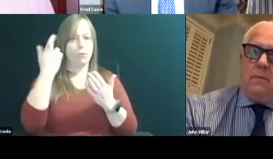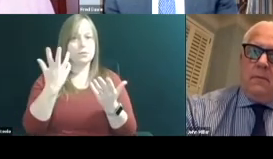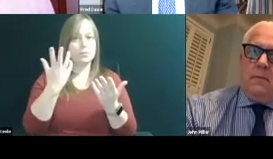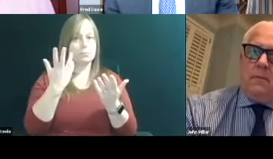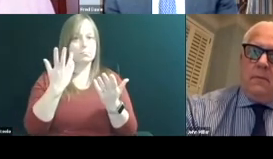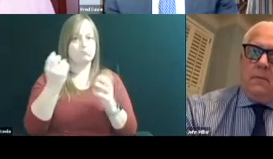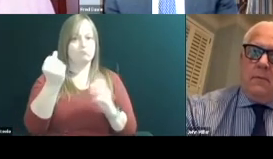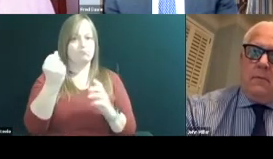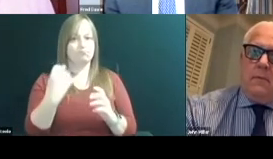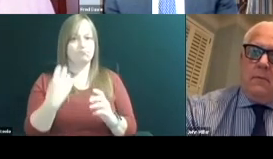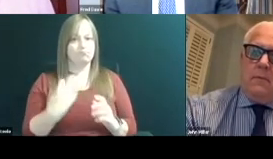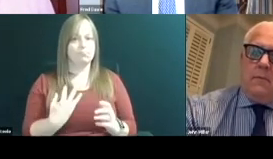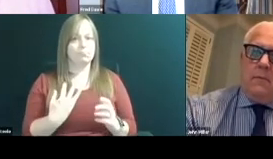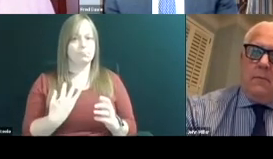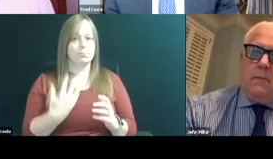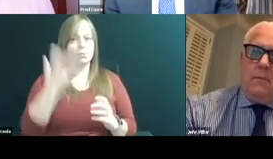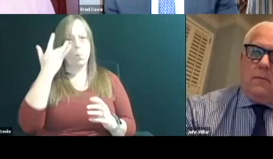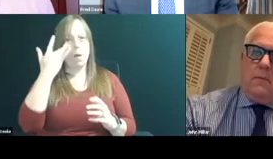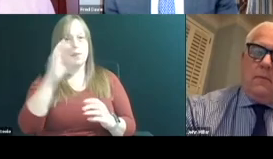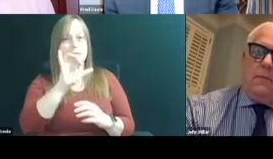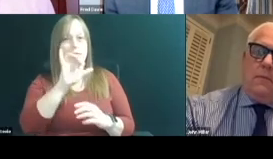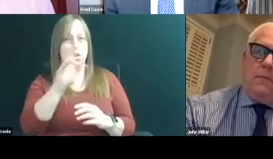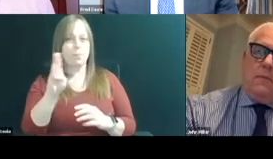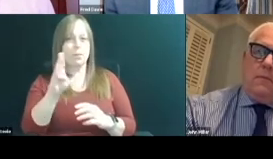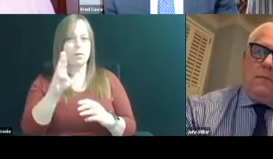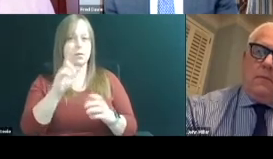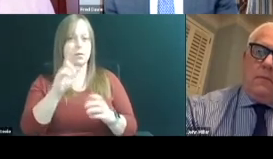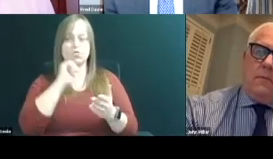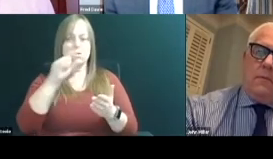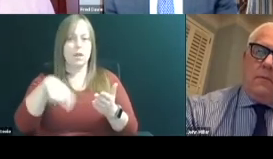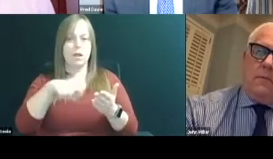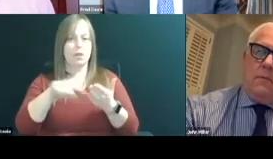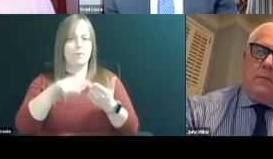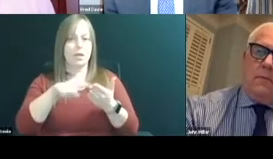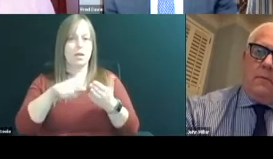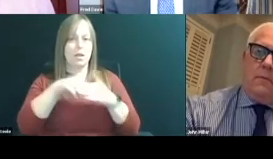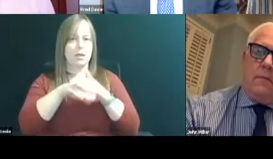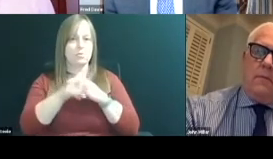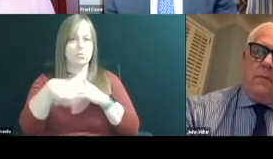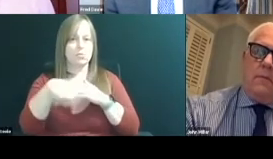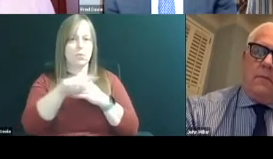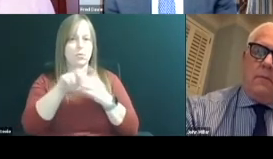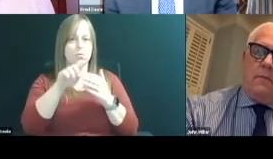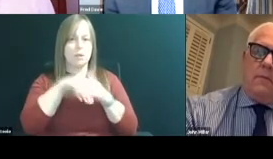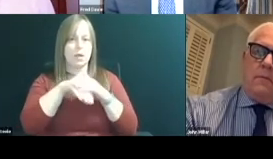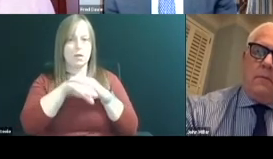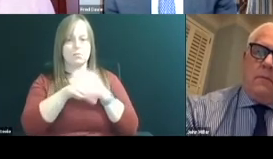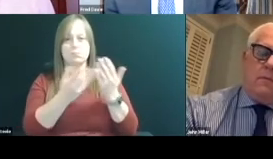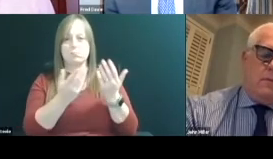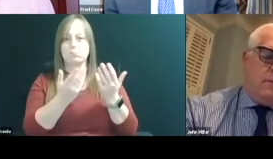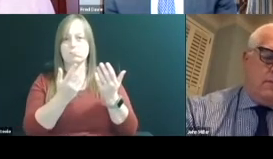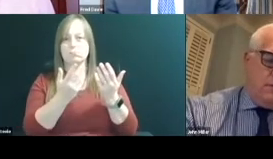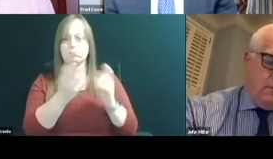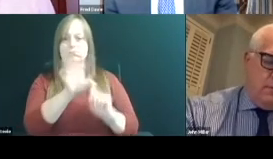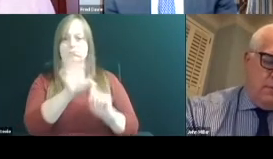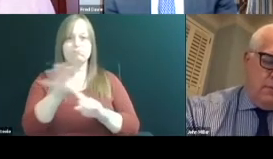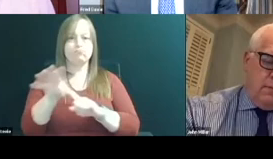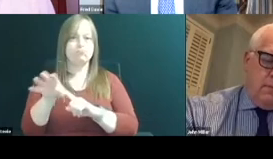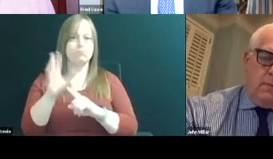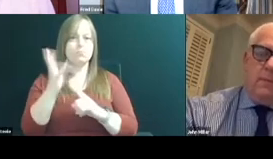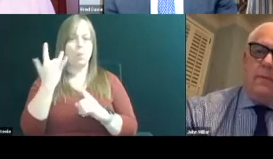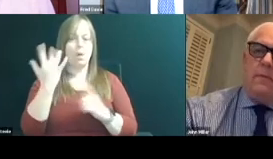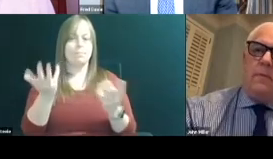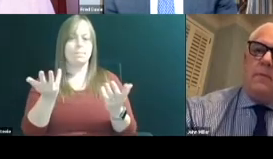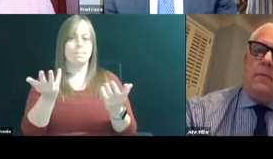given for why CCRB investigators should not have access, direct access to body-worn camera footage, there